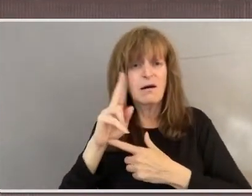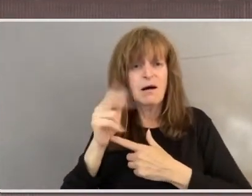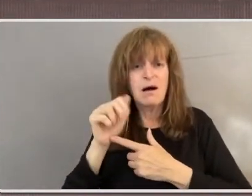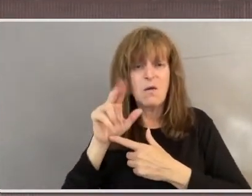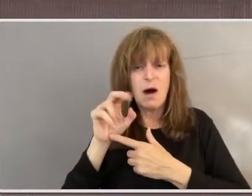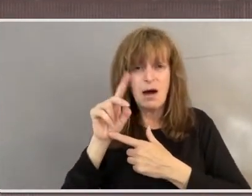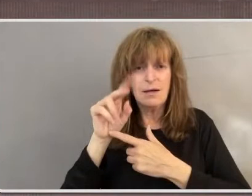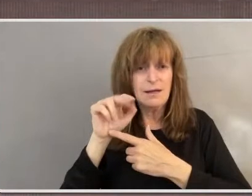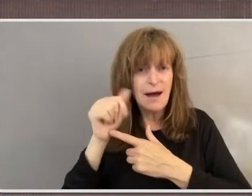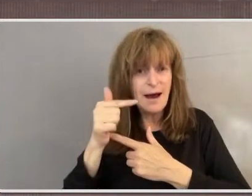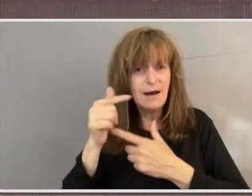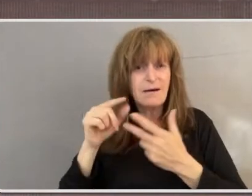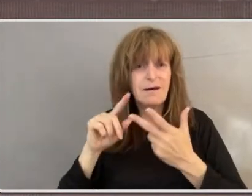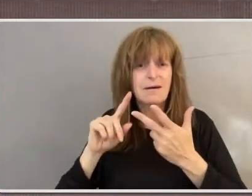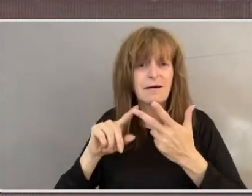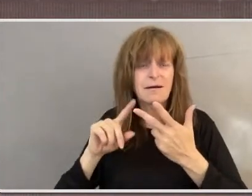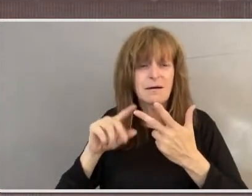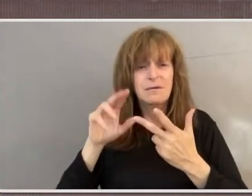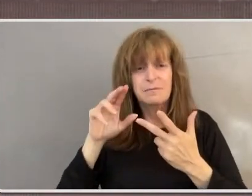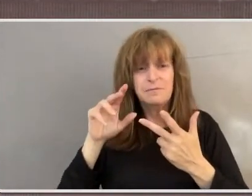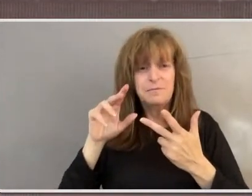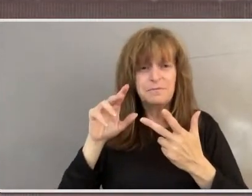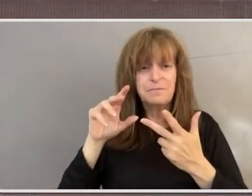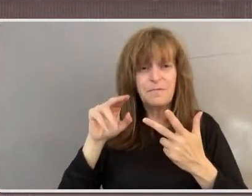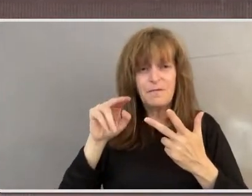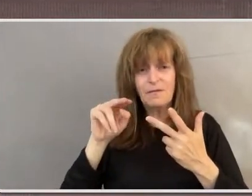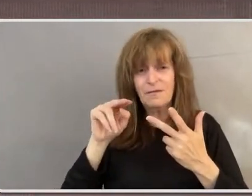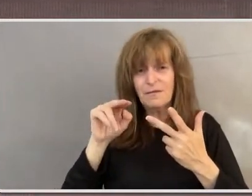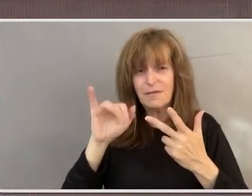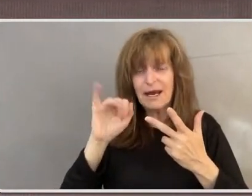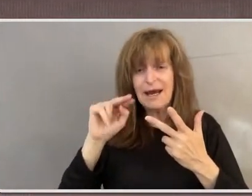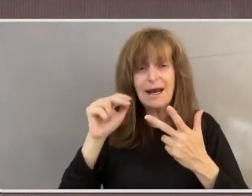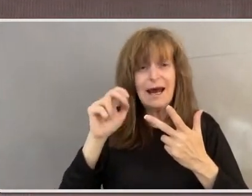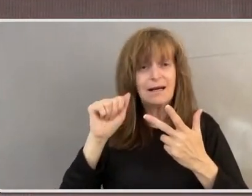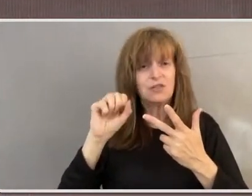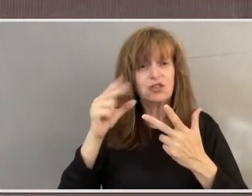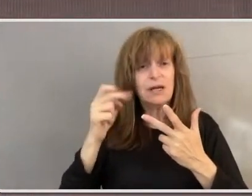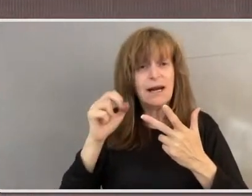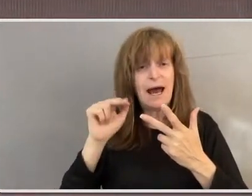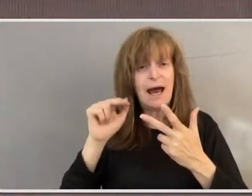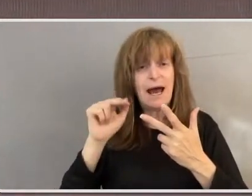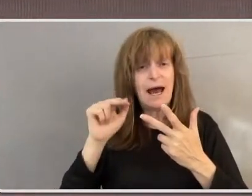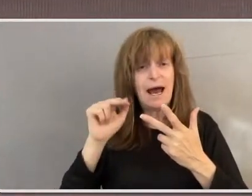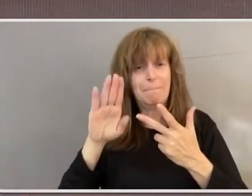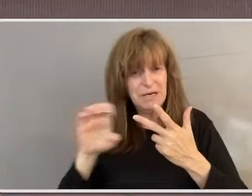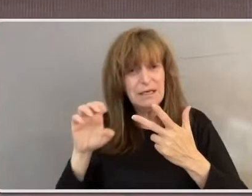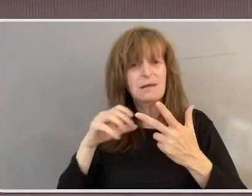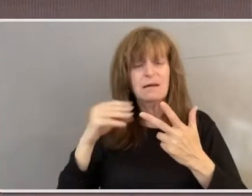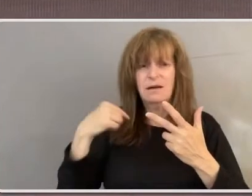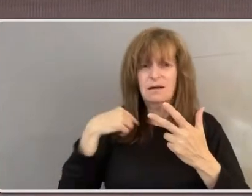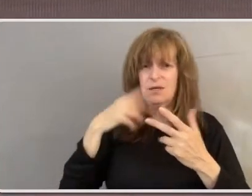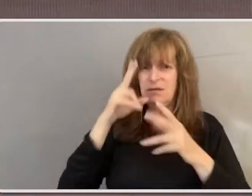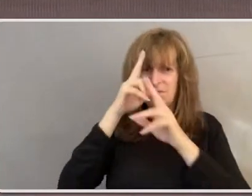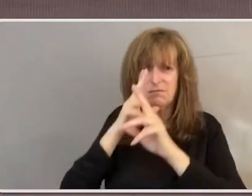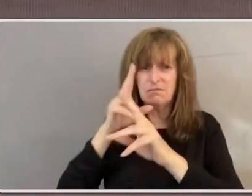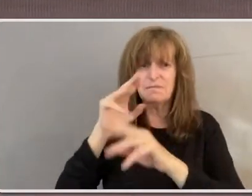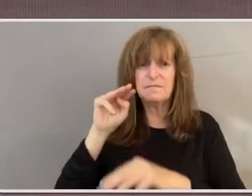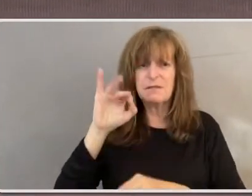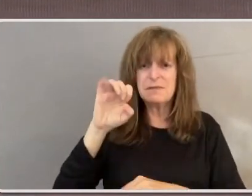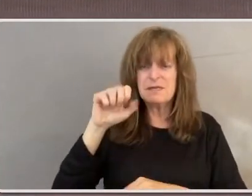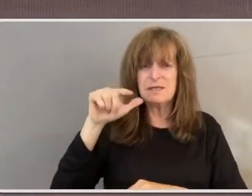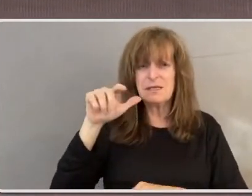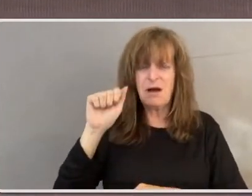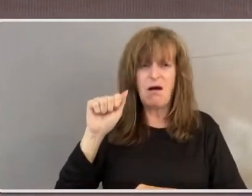the Mississaugas of the Credit. May the treaties, as enduring agreements between the Crown and